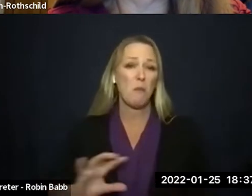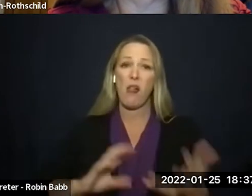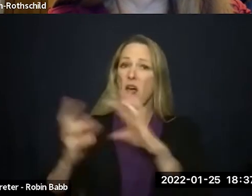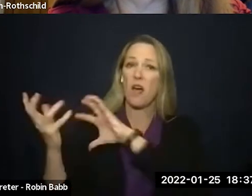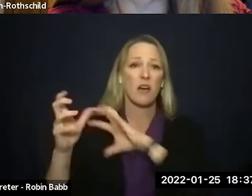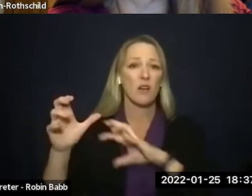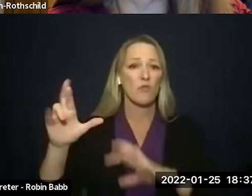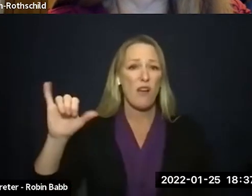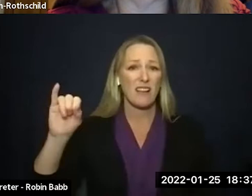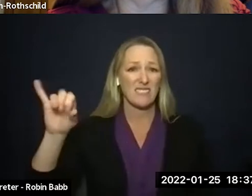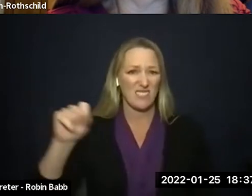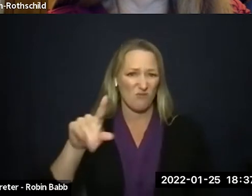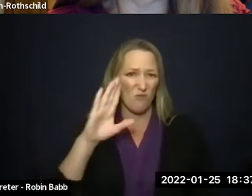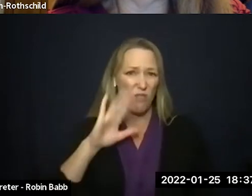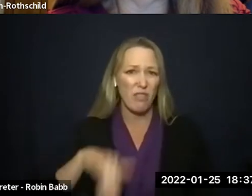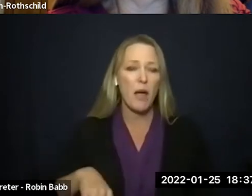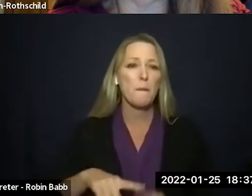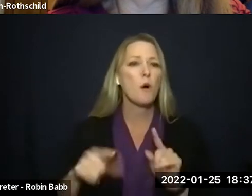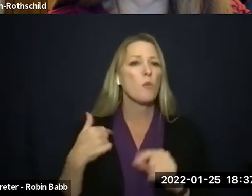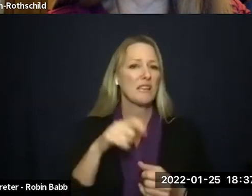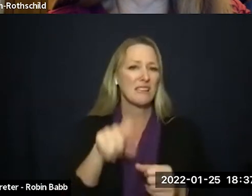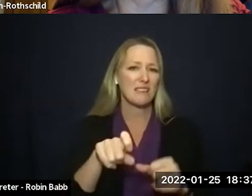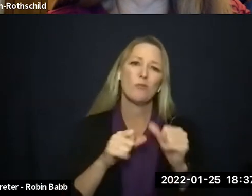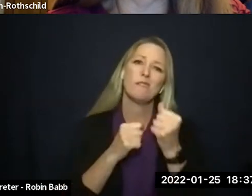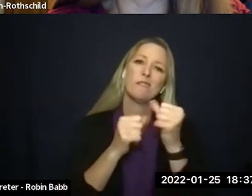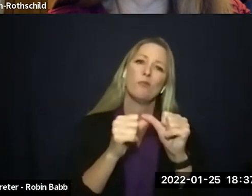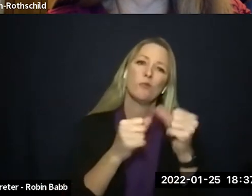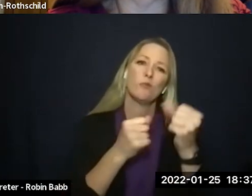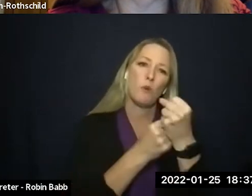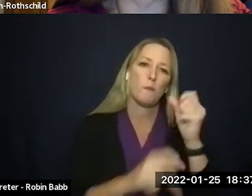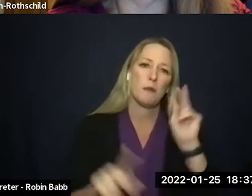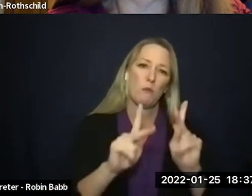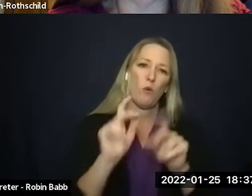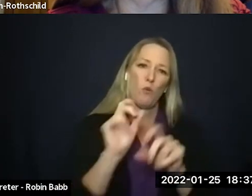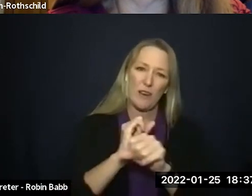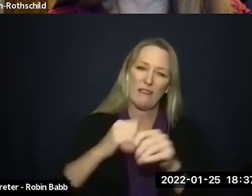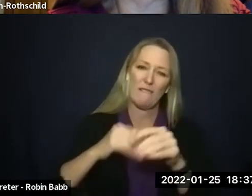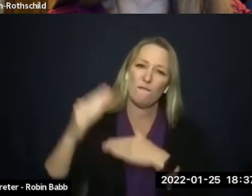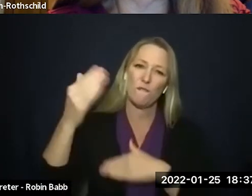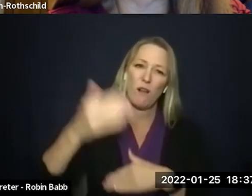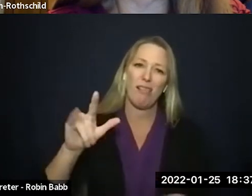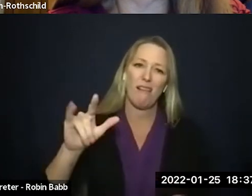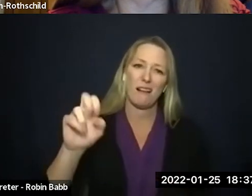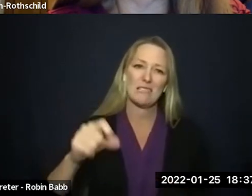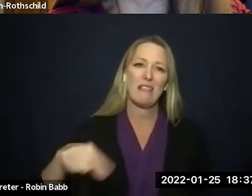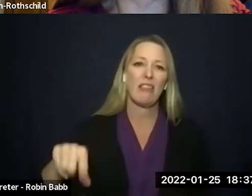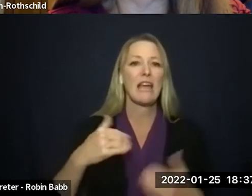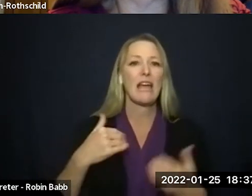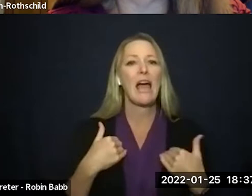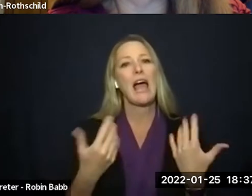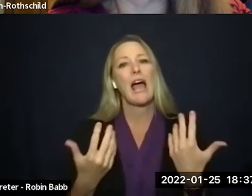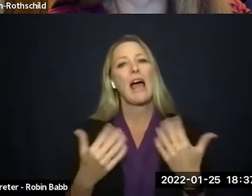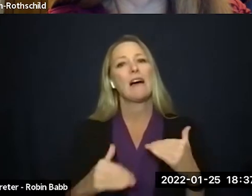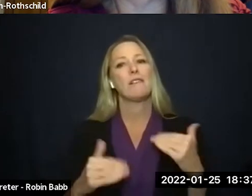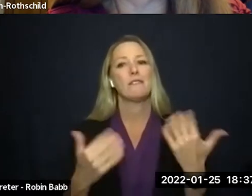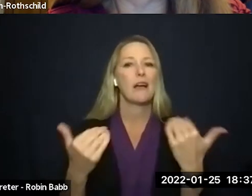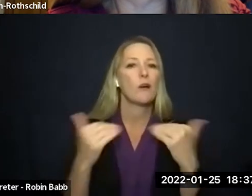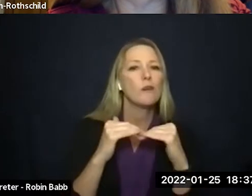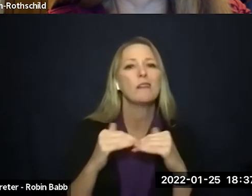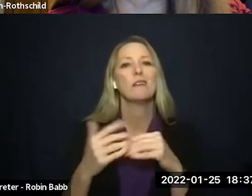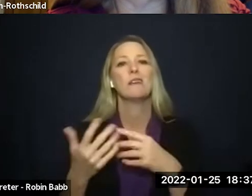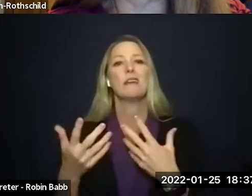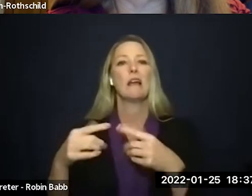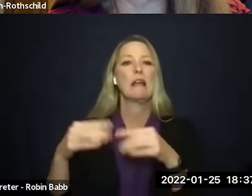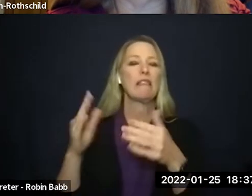really need to support the people that are on the front lines that have actual equity perspectives and anti-oppressive perspectives thank you so